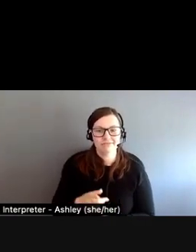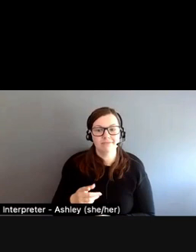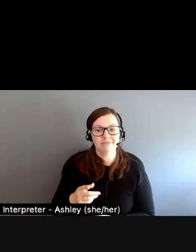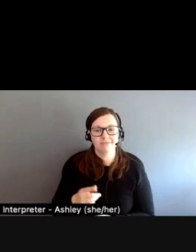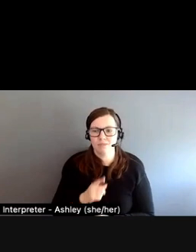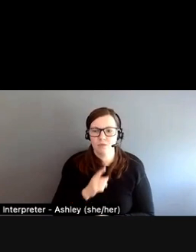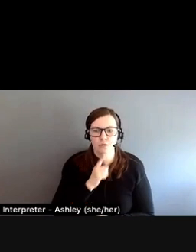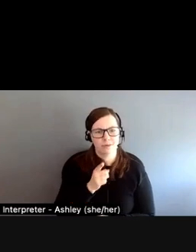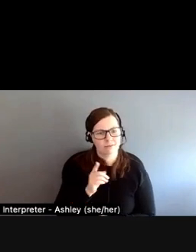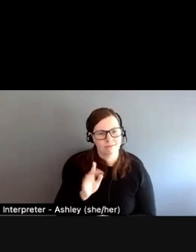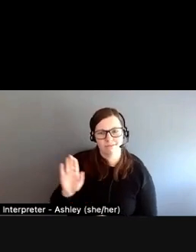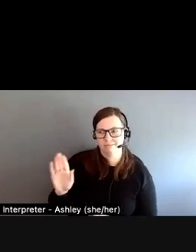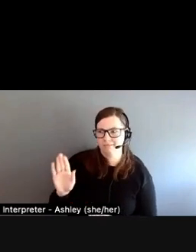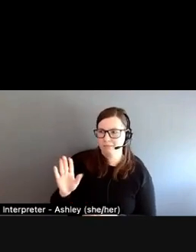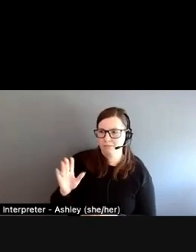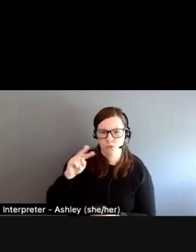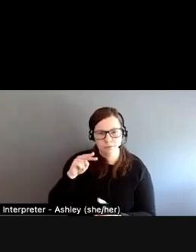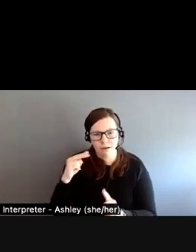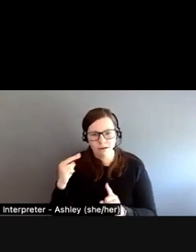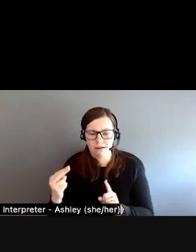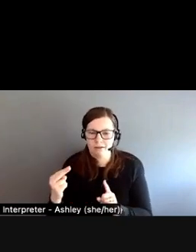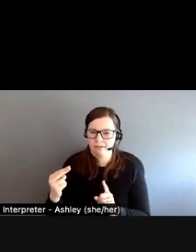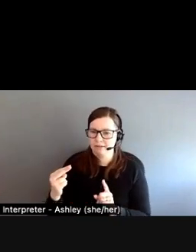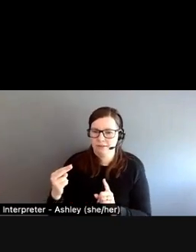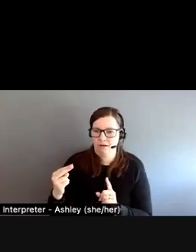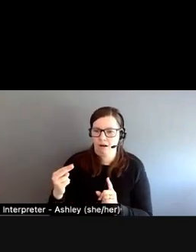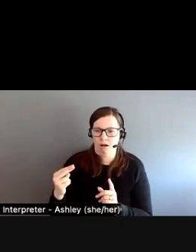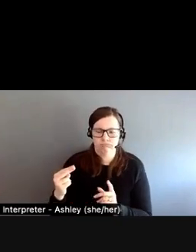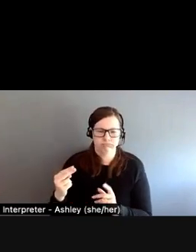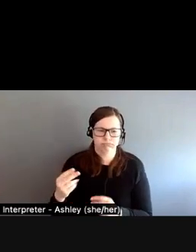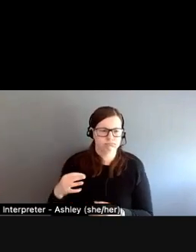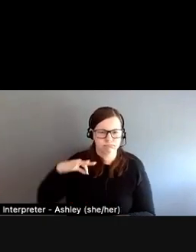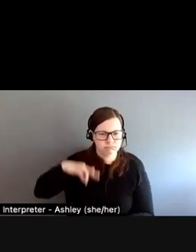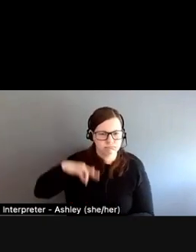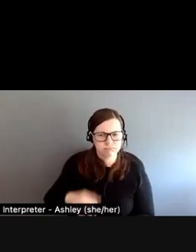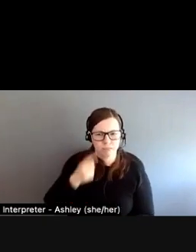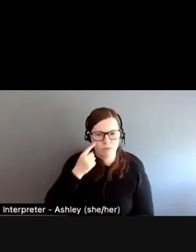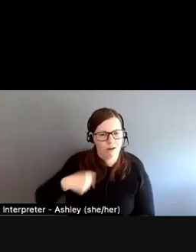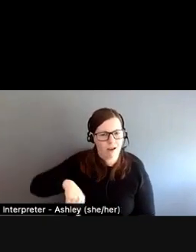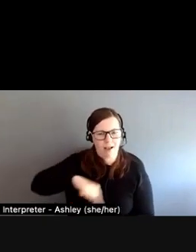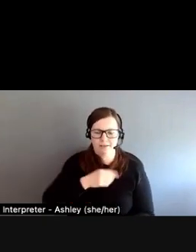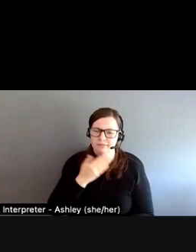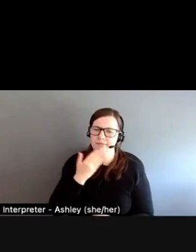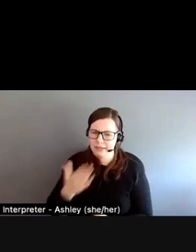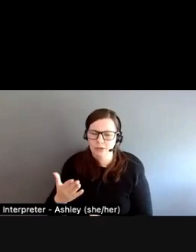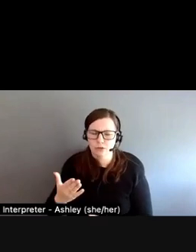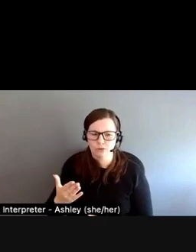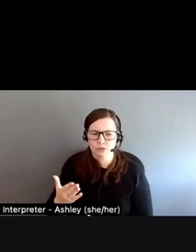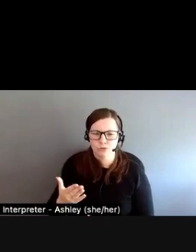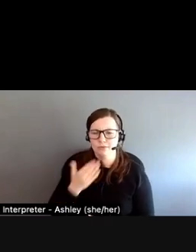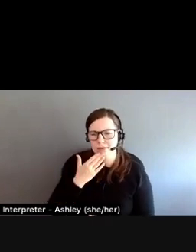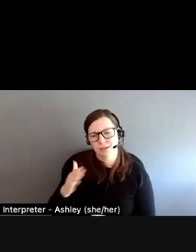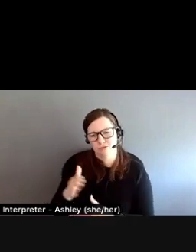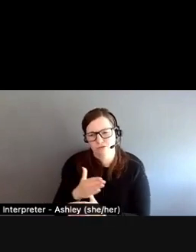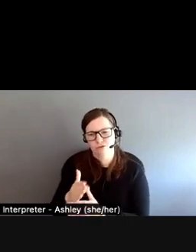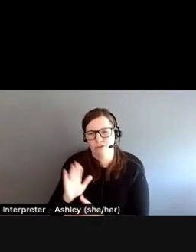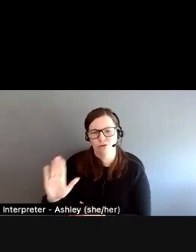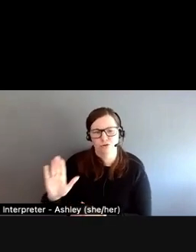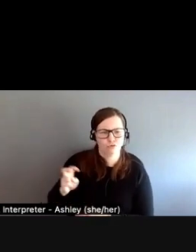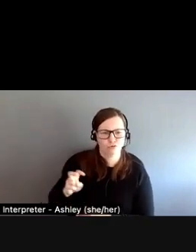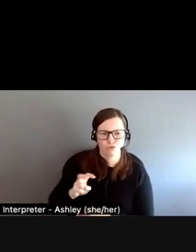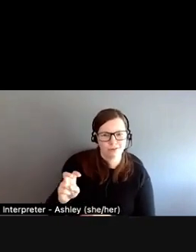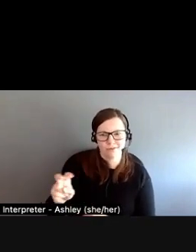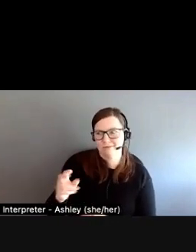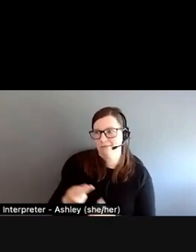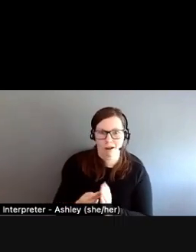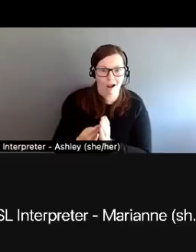perspectives. So thanks so much, Maxine, for sharing that and being so forthcoming and honest